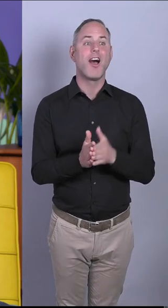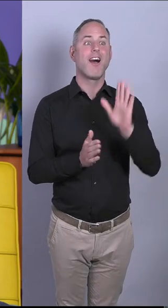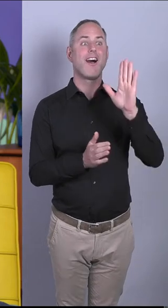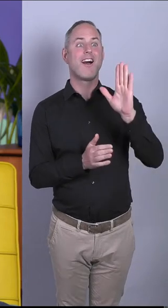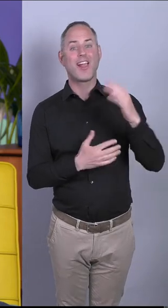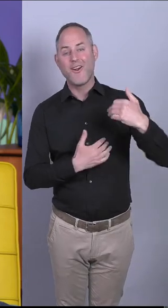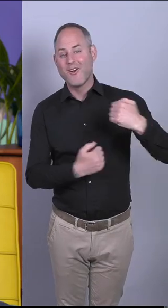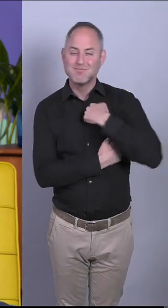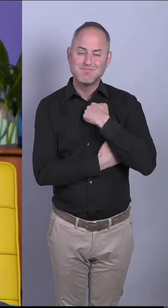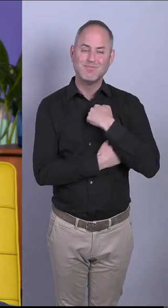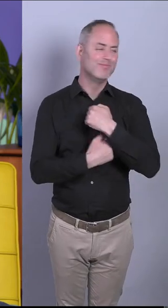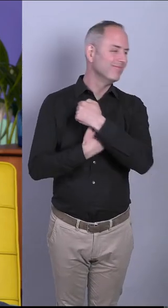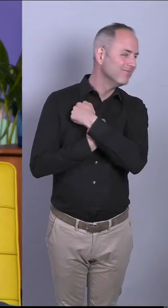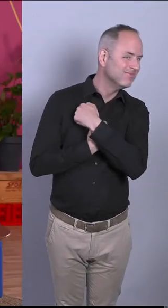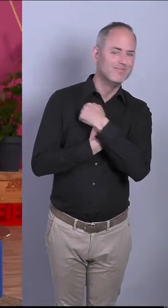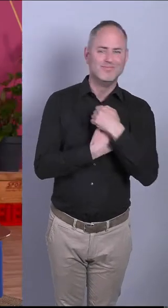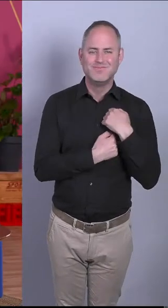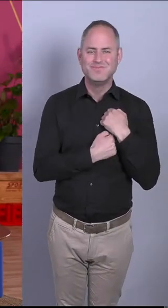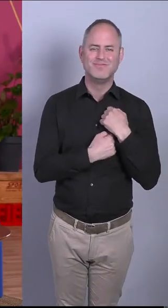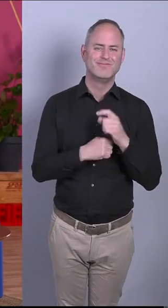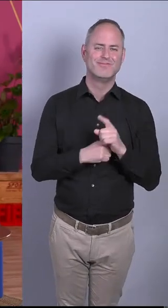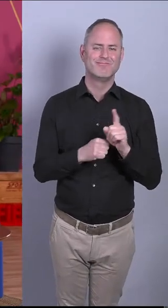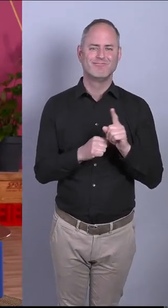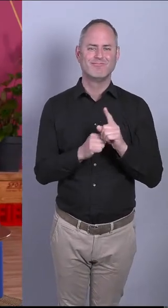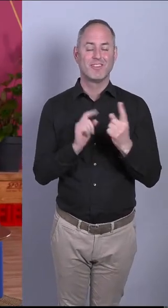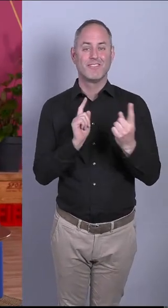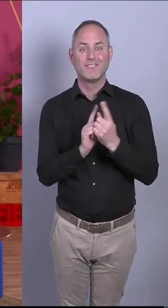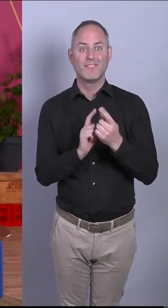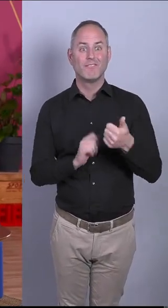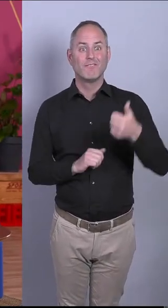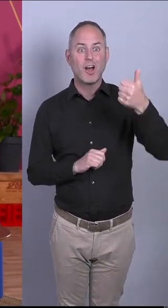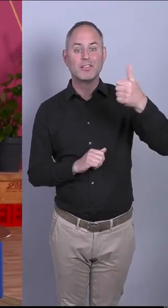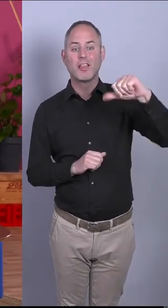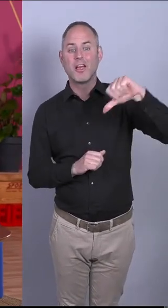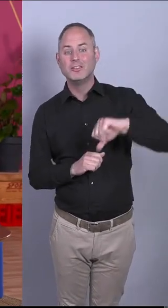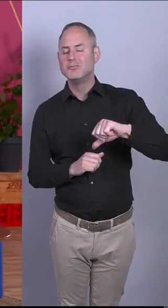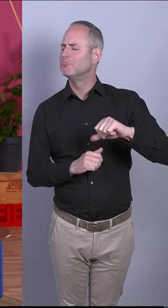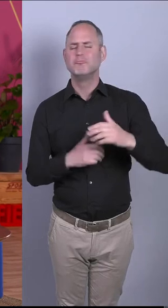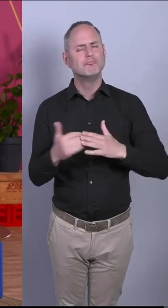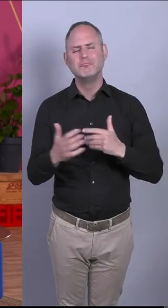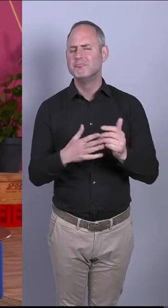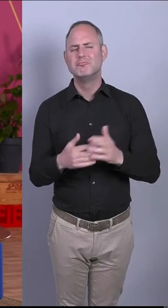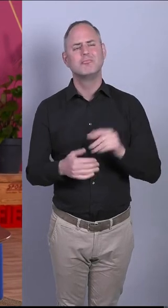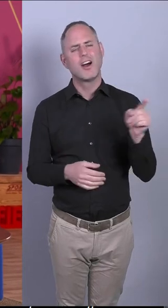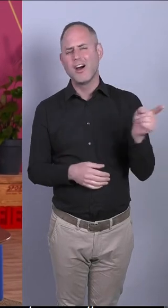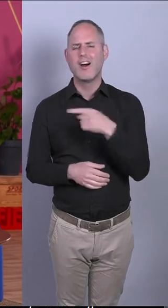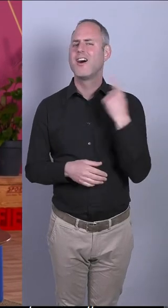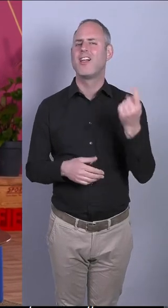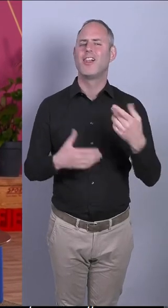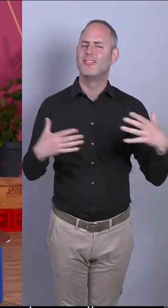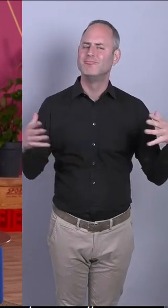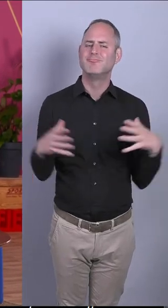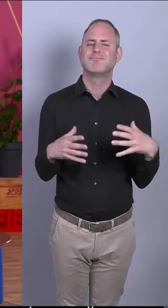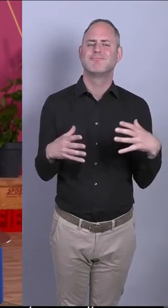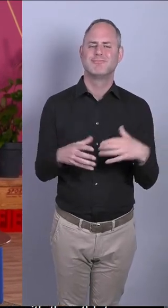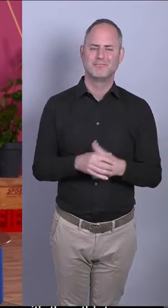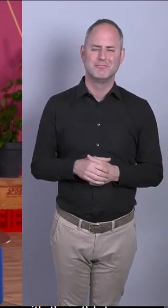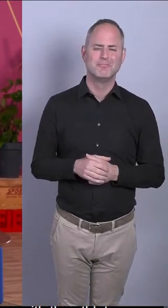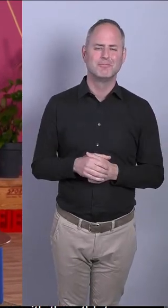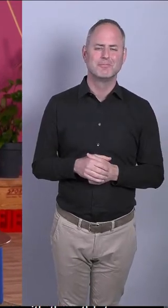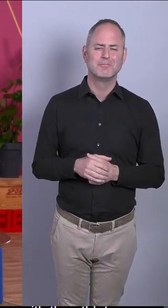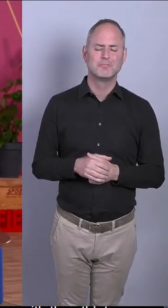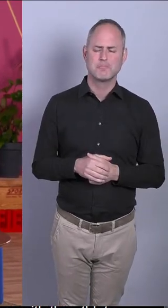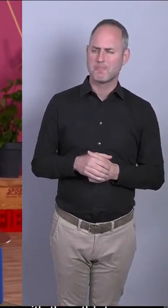sometimes it was just to see them so happy when they won. And after the national games, why did you volunteer for